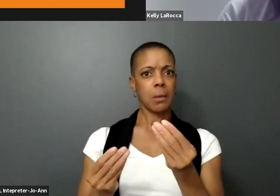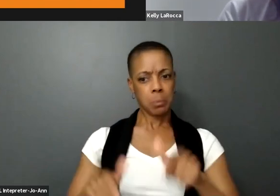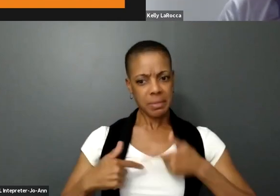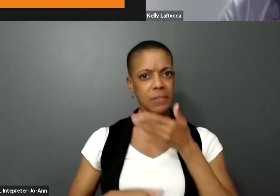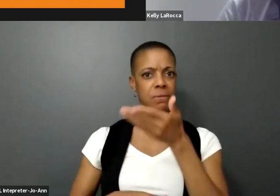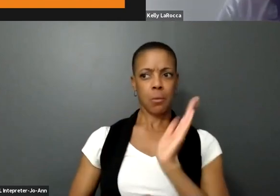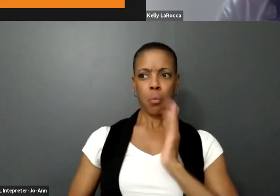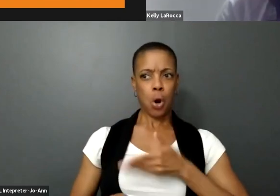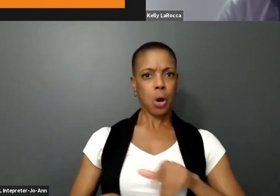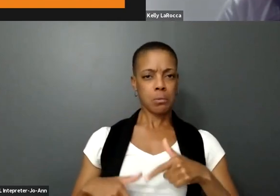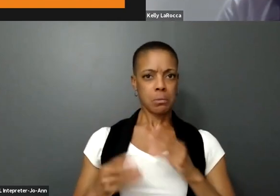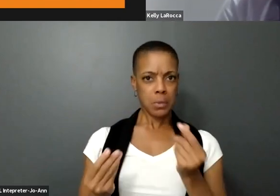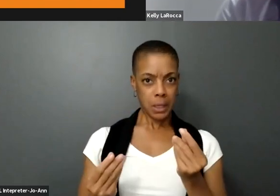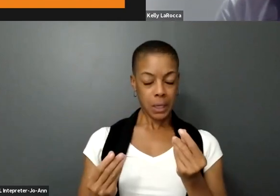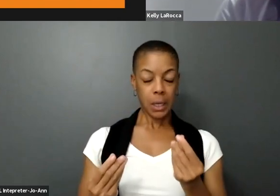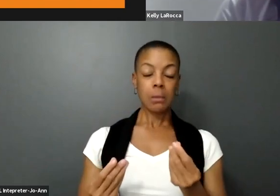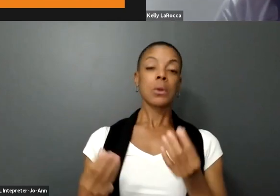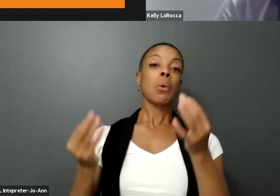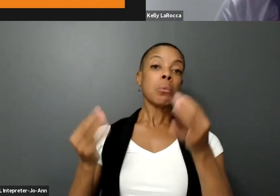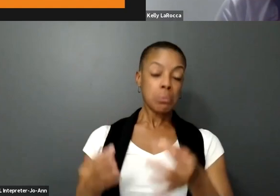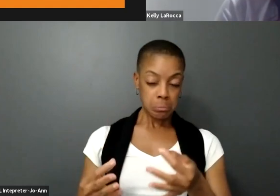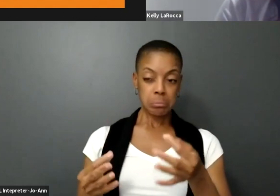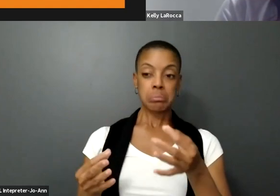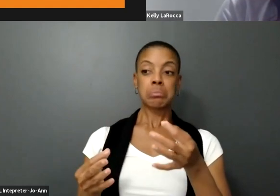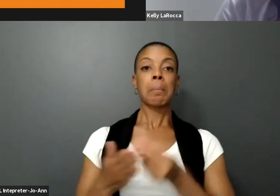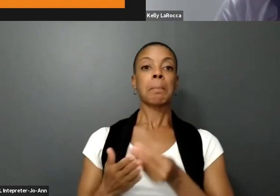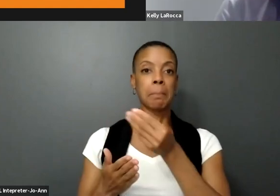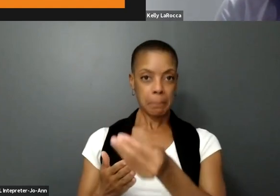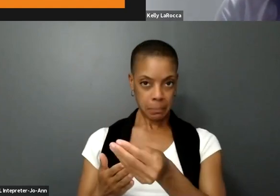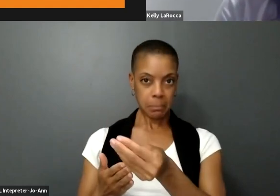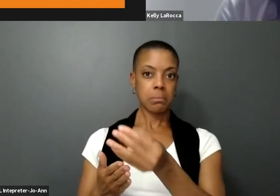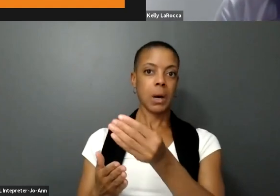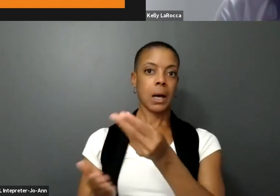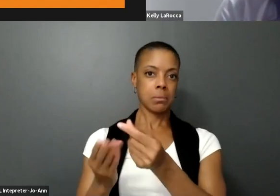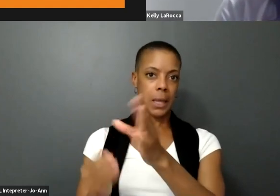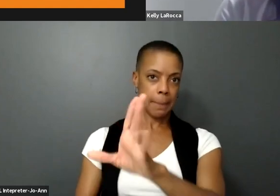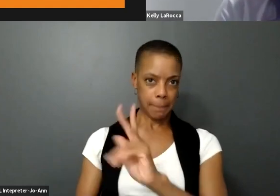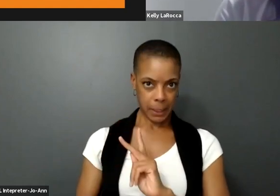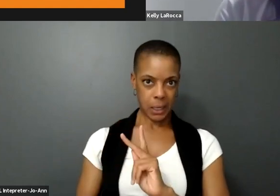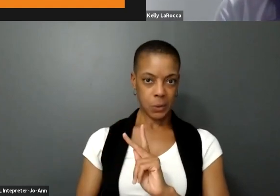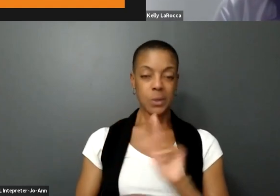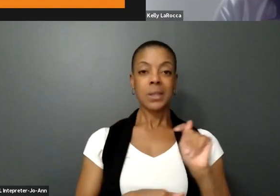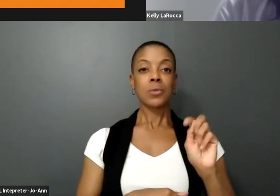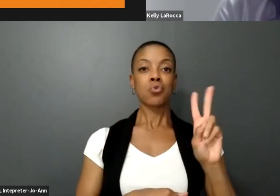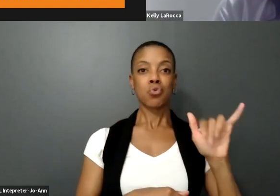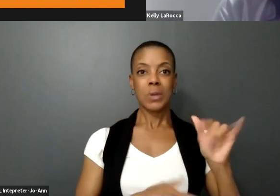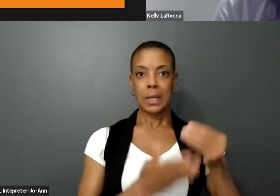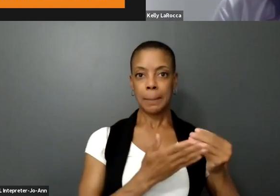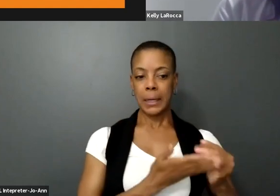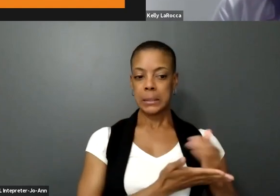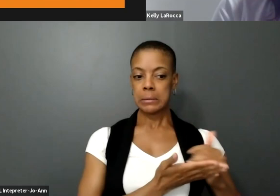know and love. So they ended up buying it back with some treaty annuity money that had been saved up over time.